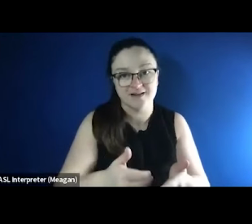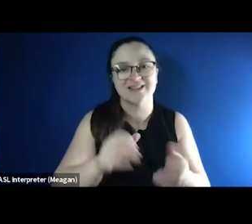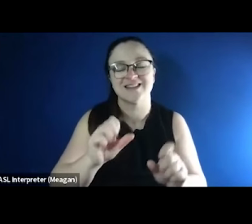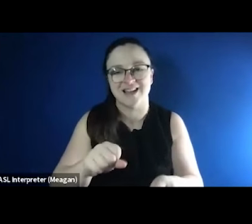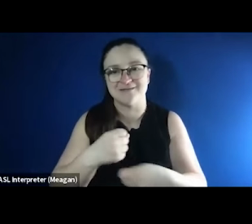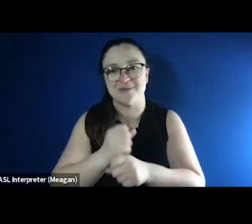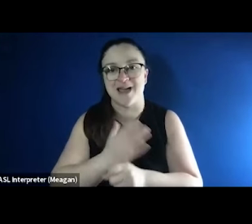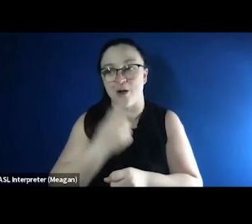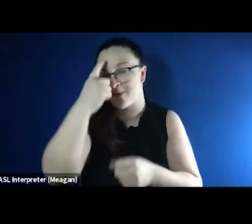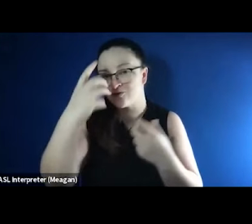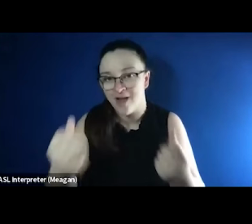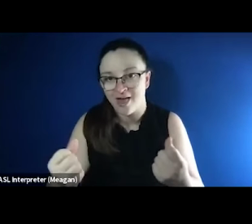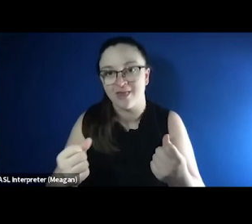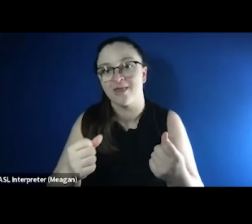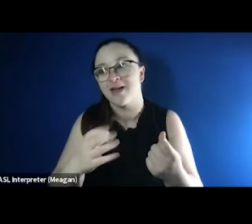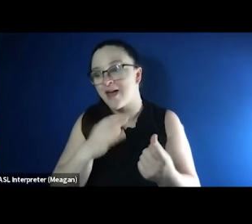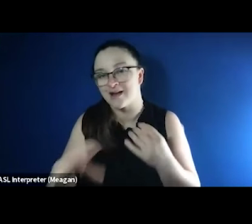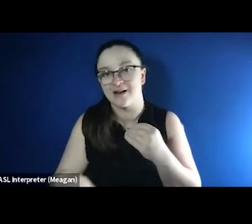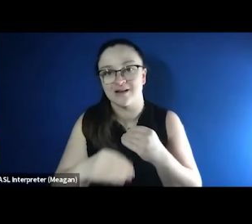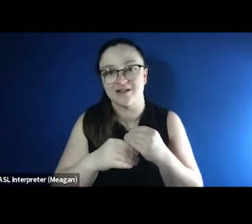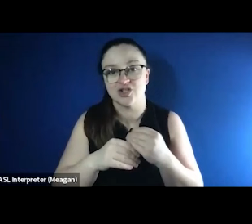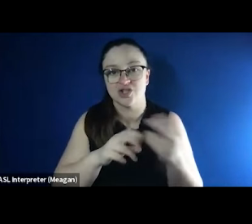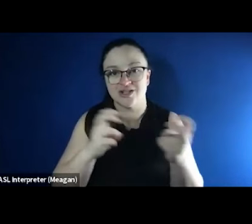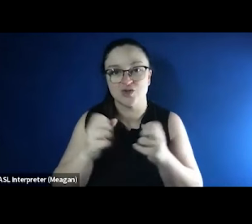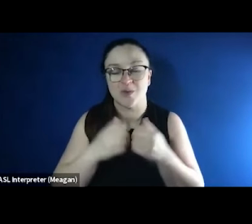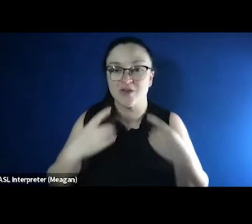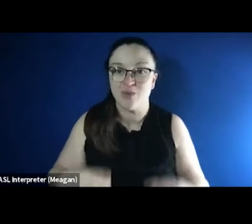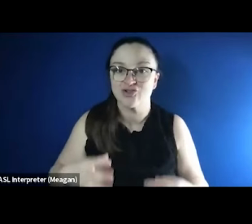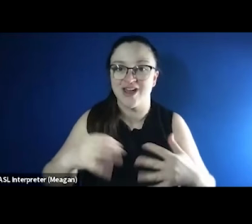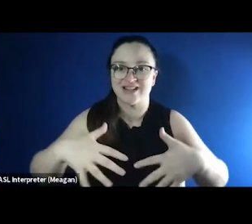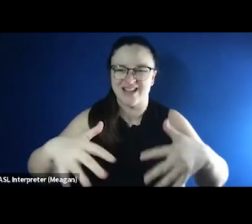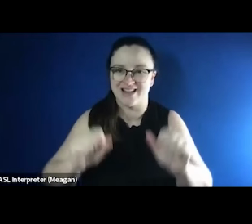consequences and additional issues with depression and anxiety.